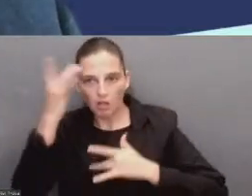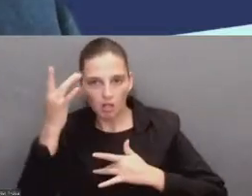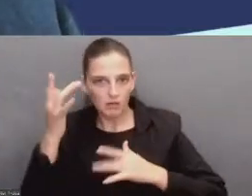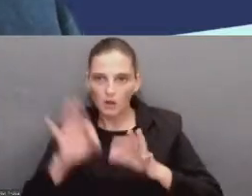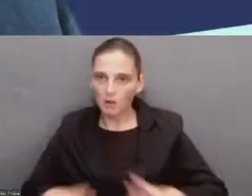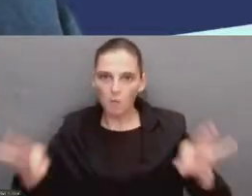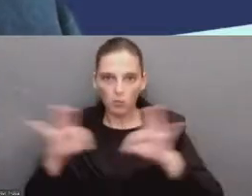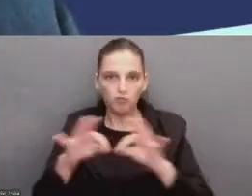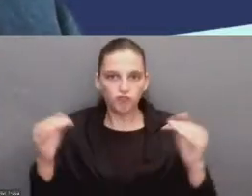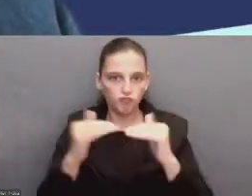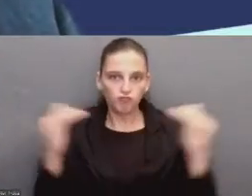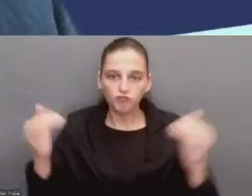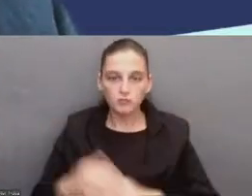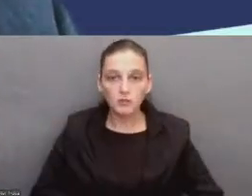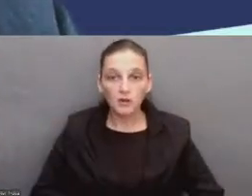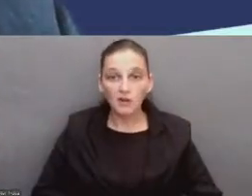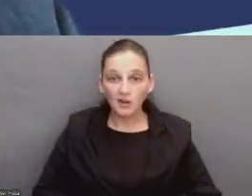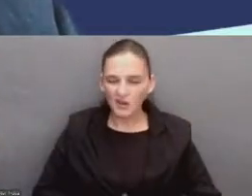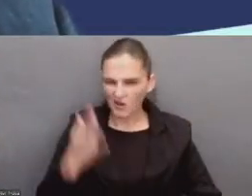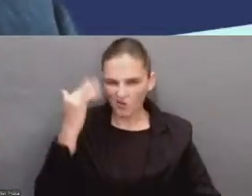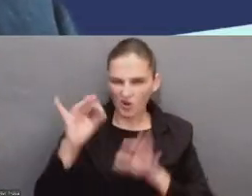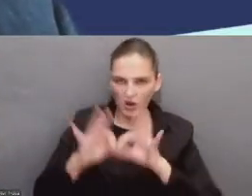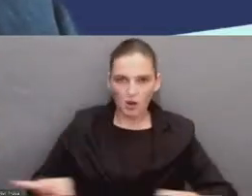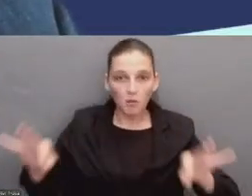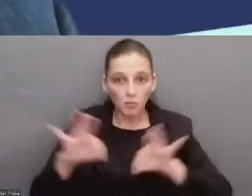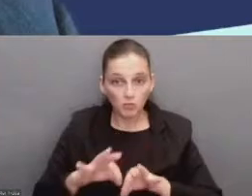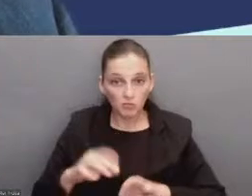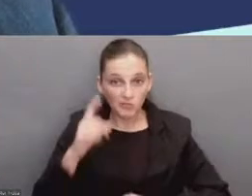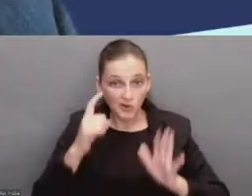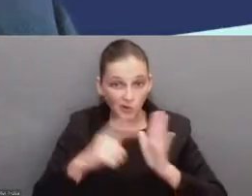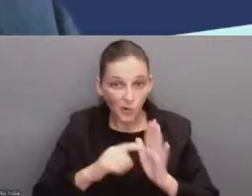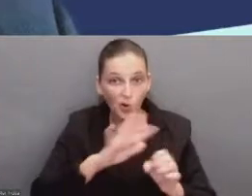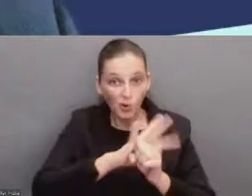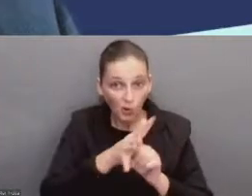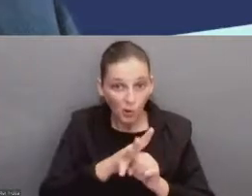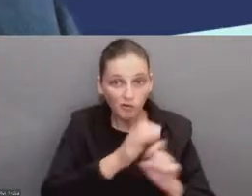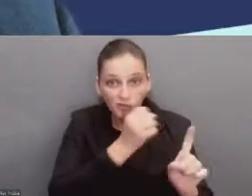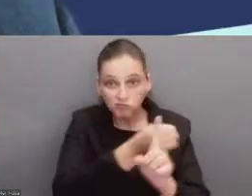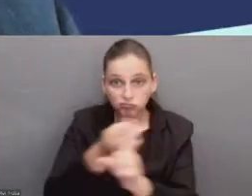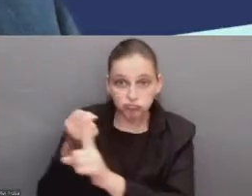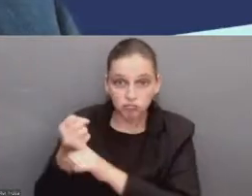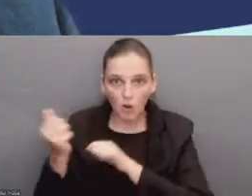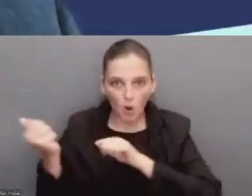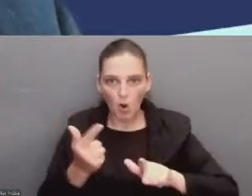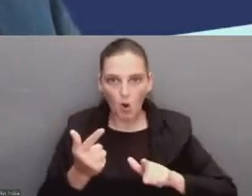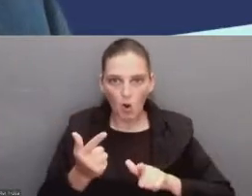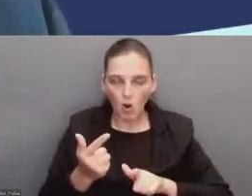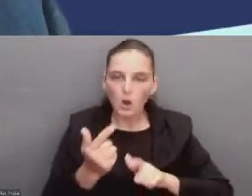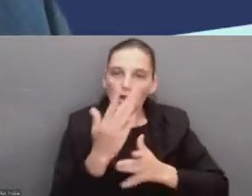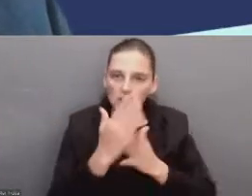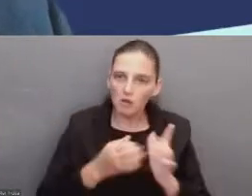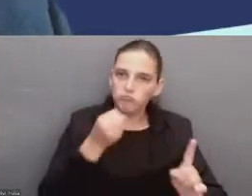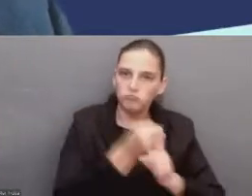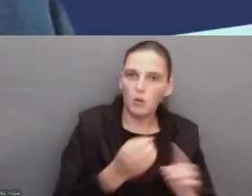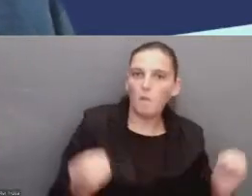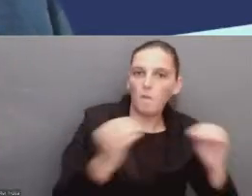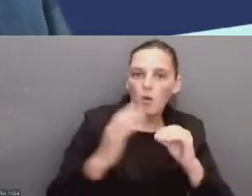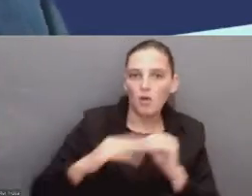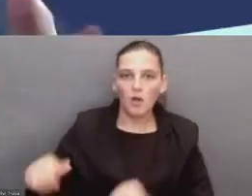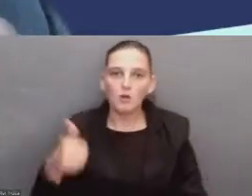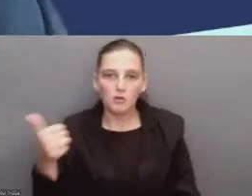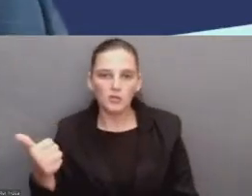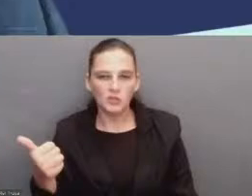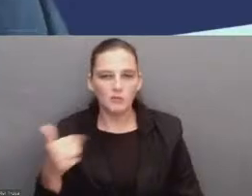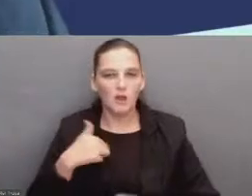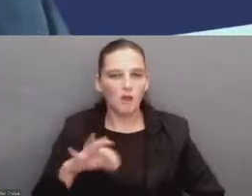has impacted each and every one of us, and unfortunately, some of us disproportionately more than others. So just a comment, but